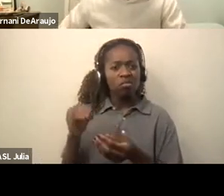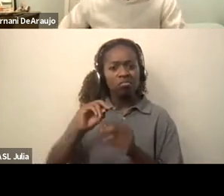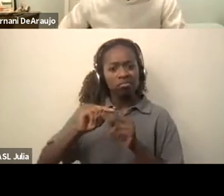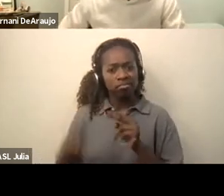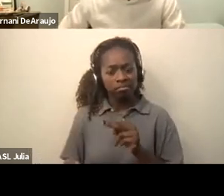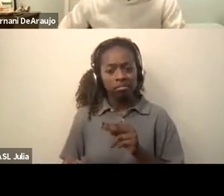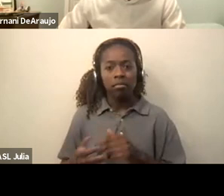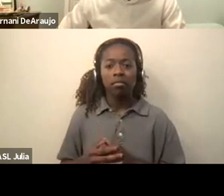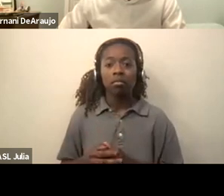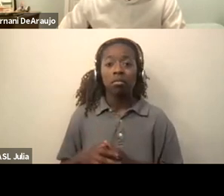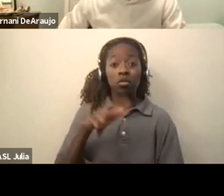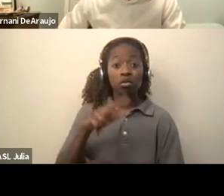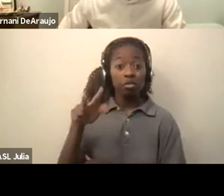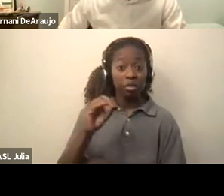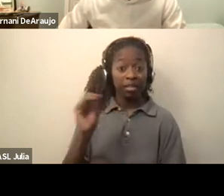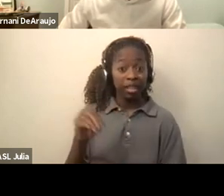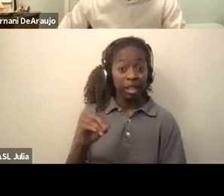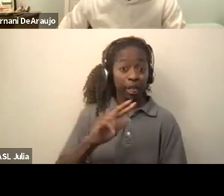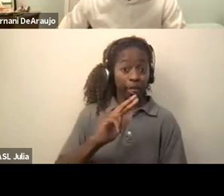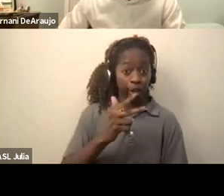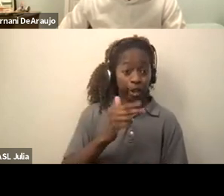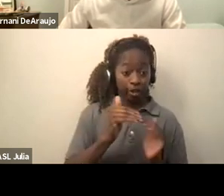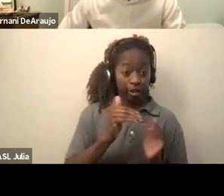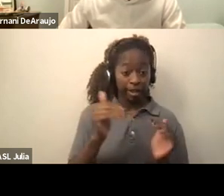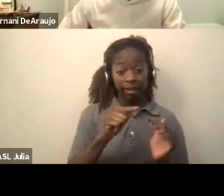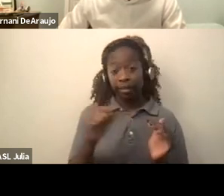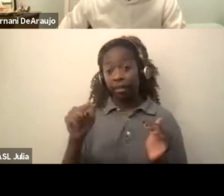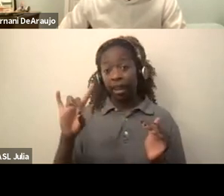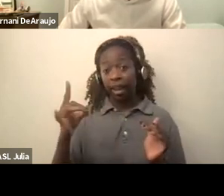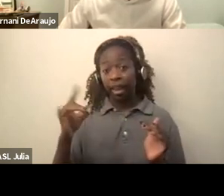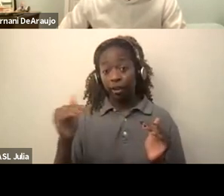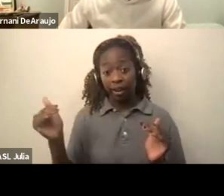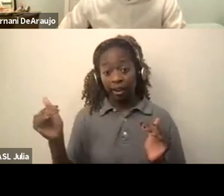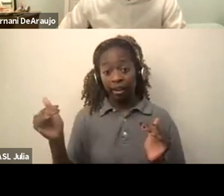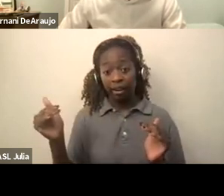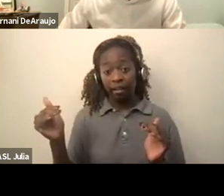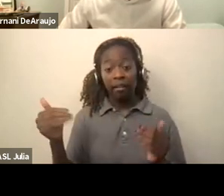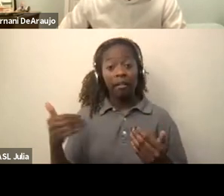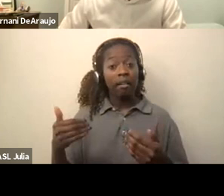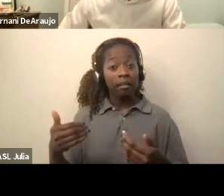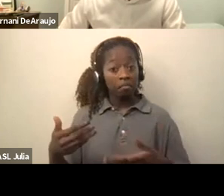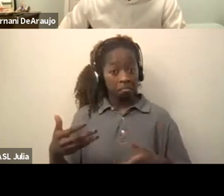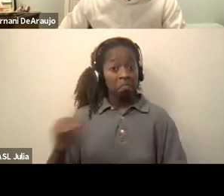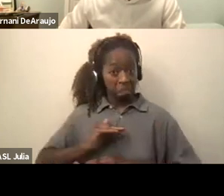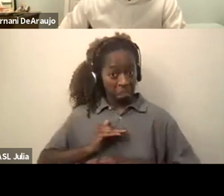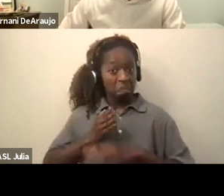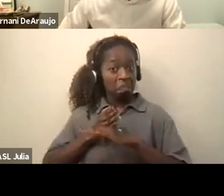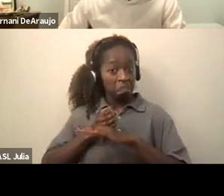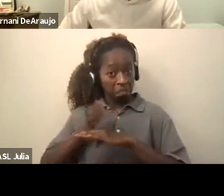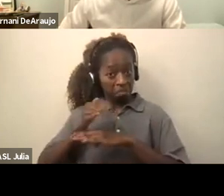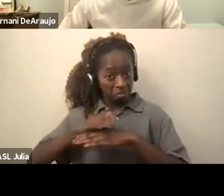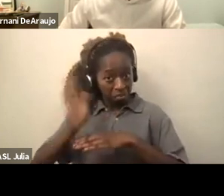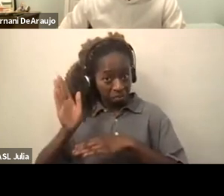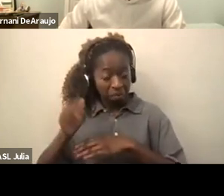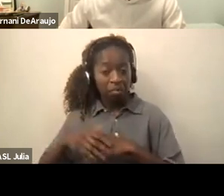of third to eighth graders got a meets or higher on english 20 on